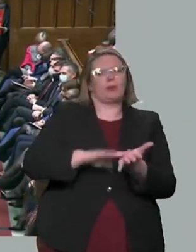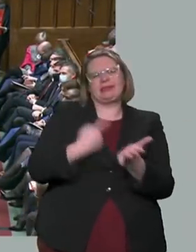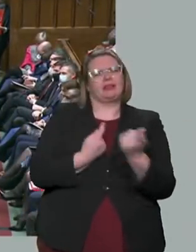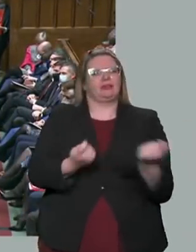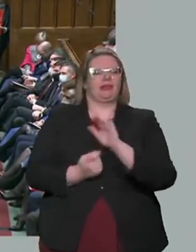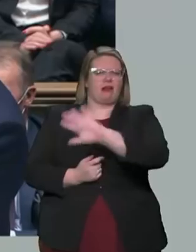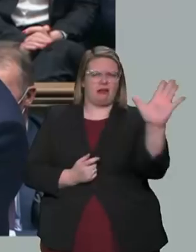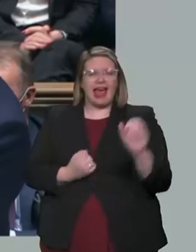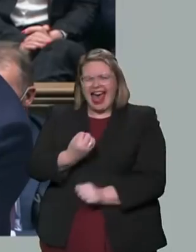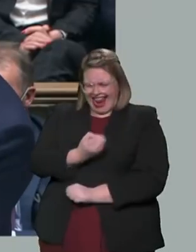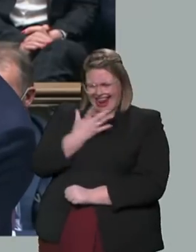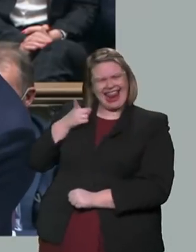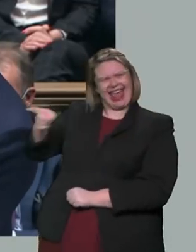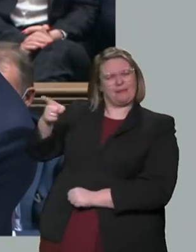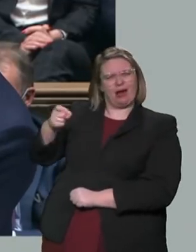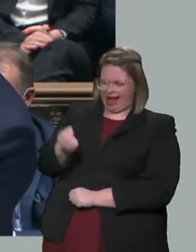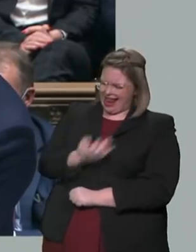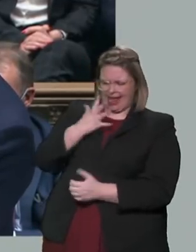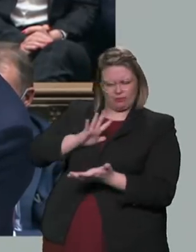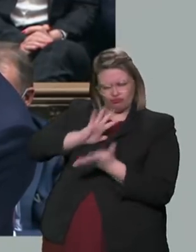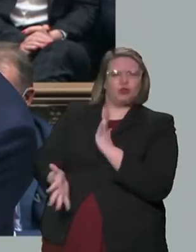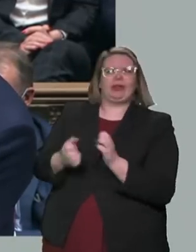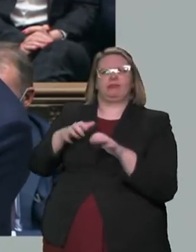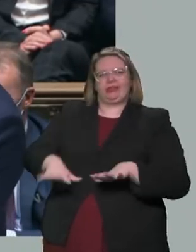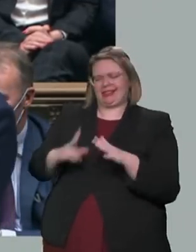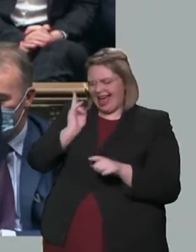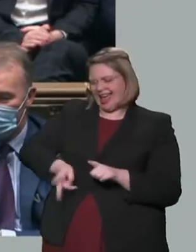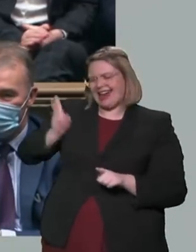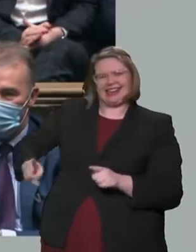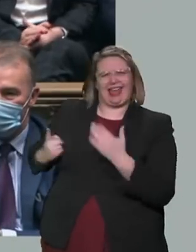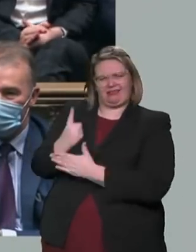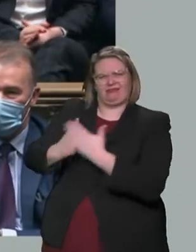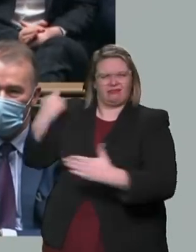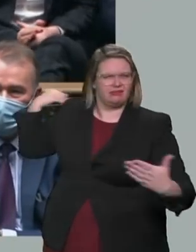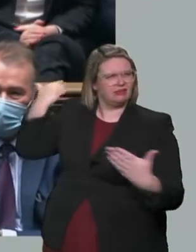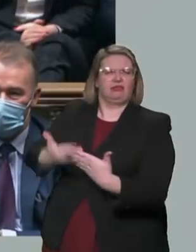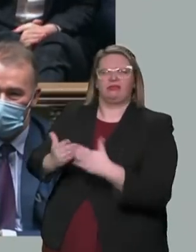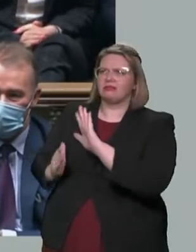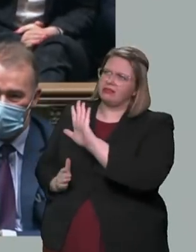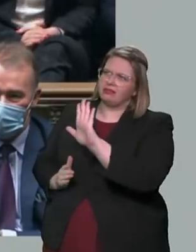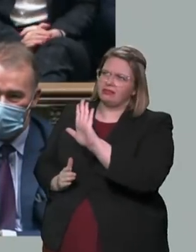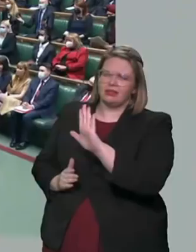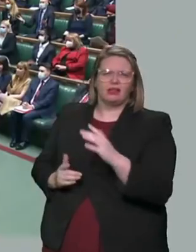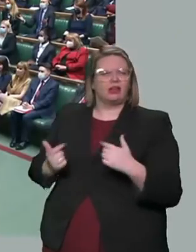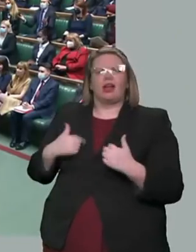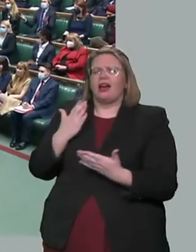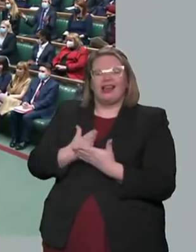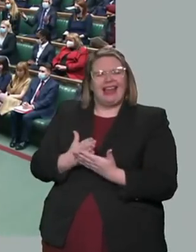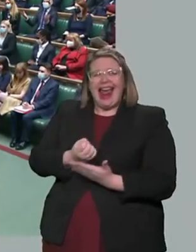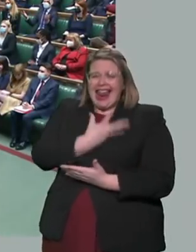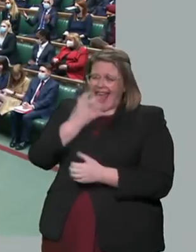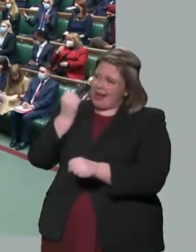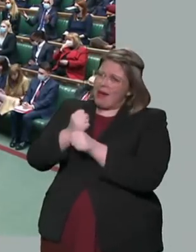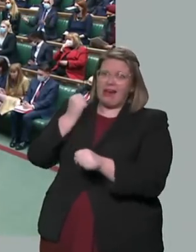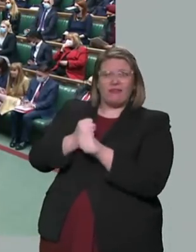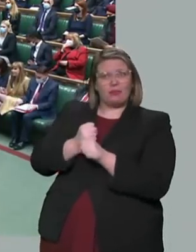that Labour incompetence has ruined this country time and time again, and there has never been a Labour government